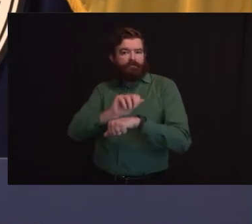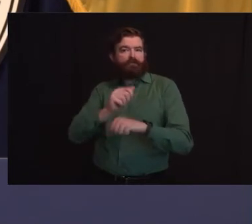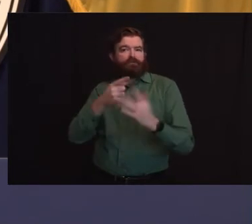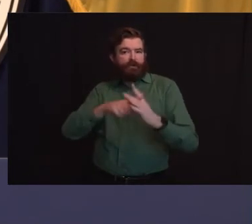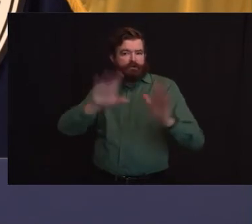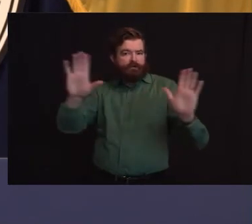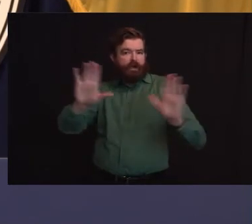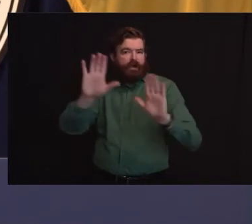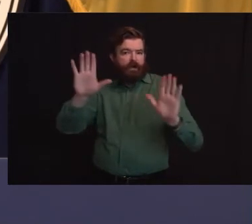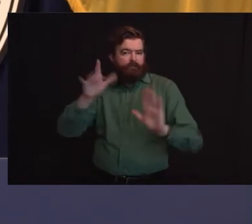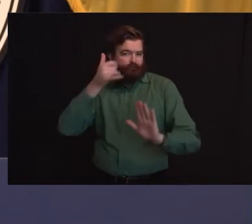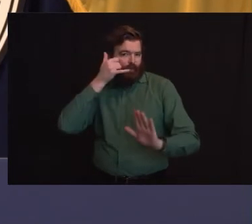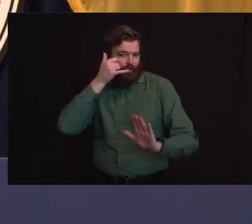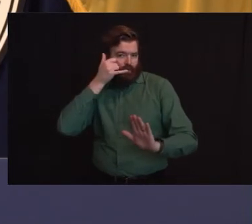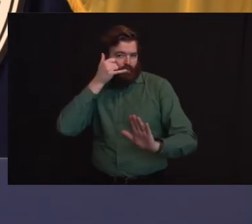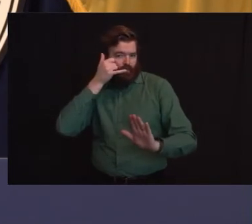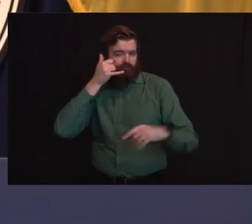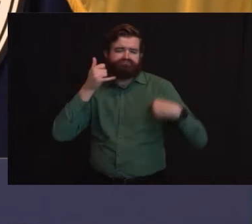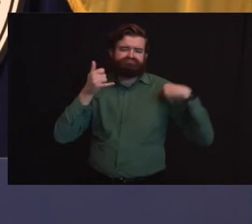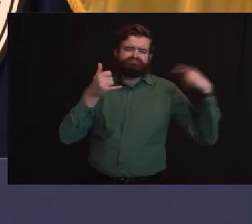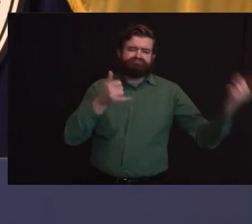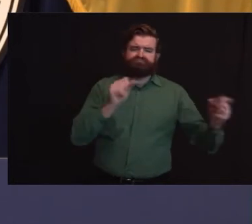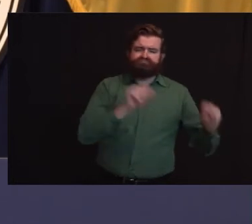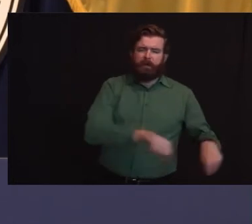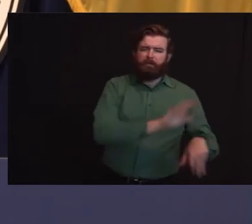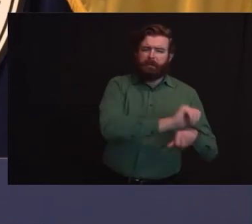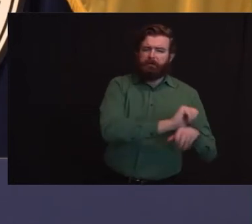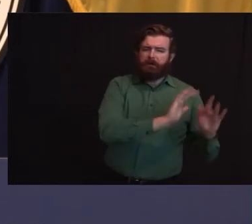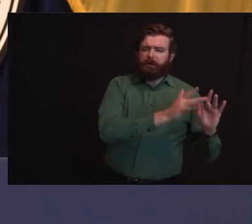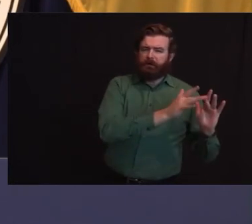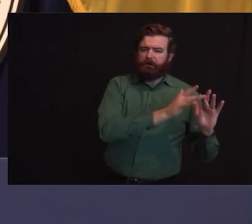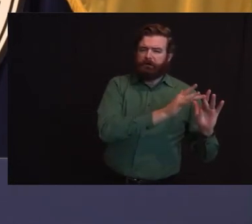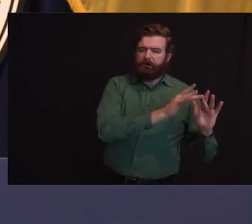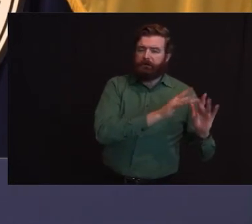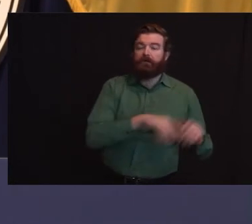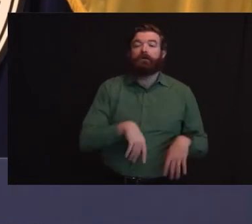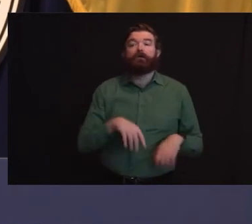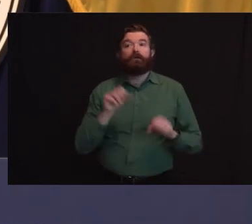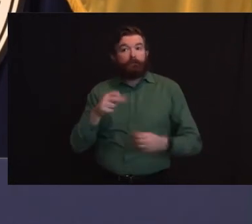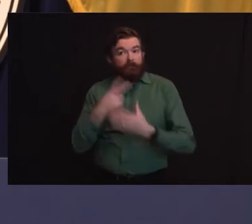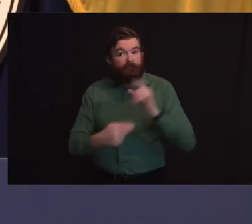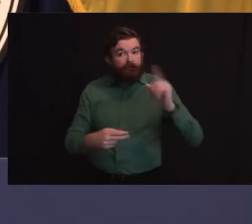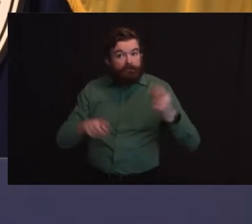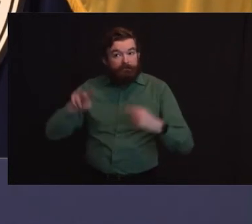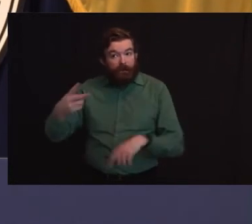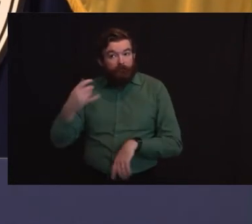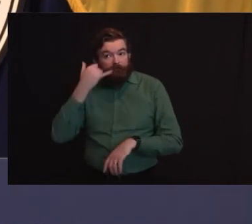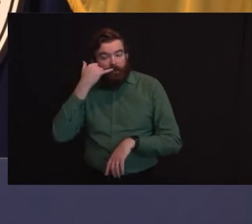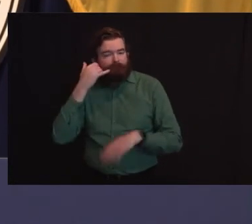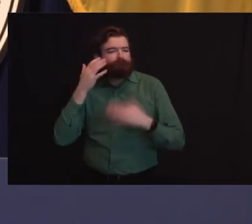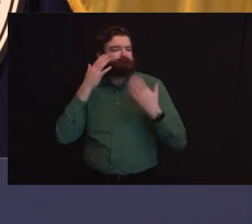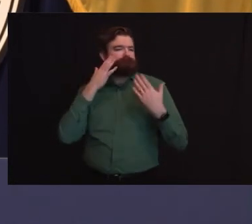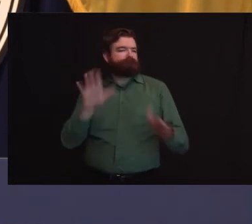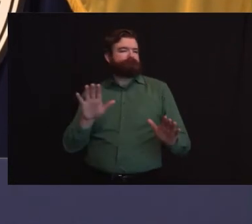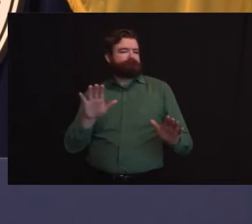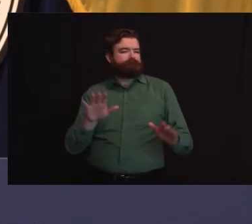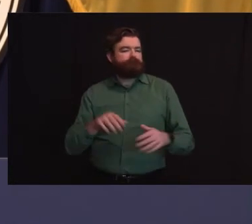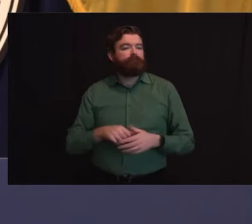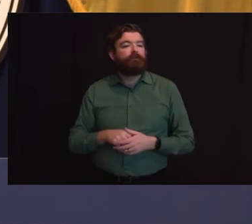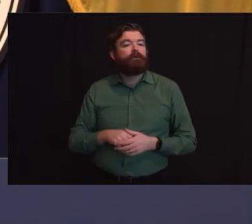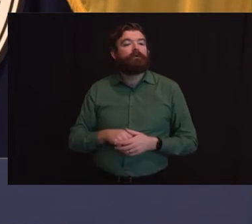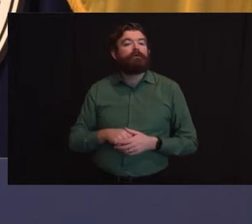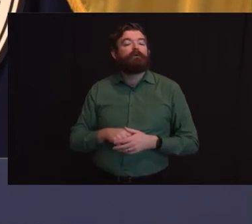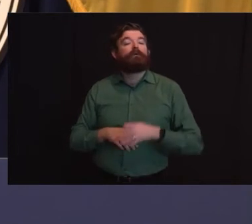question triggers it, for which I appreciate. When you get your first vaccination, do not leave that location until you've made